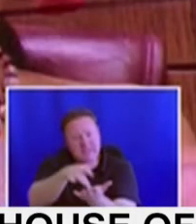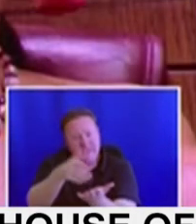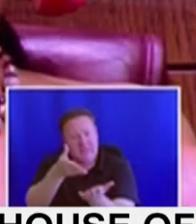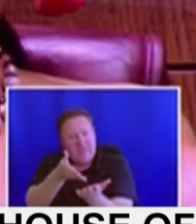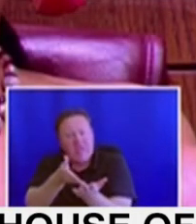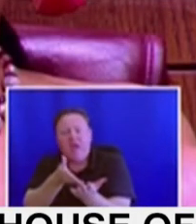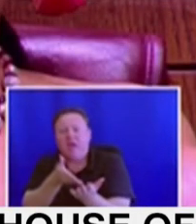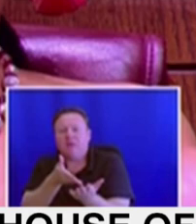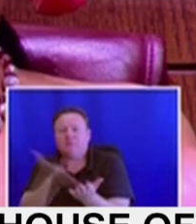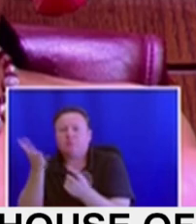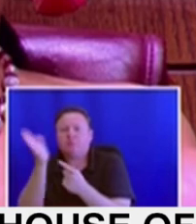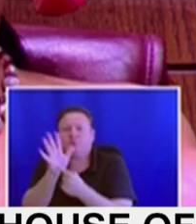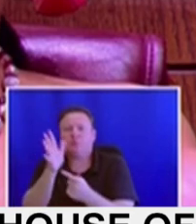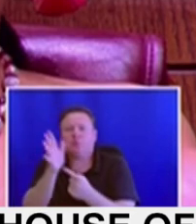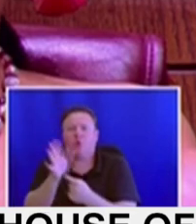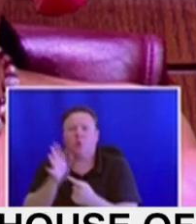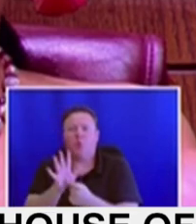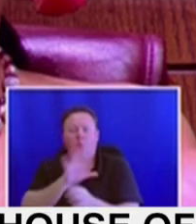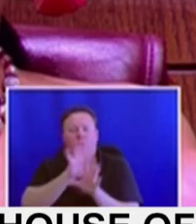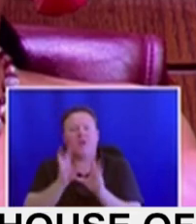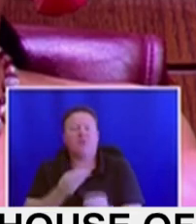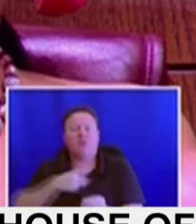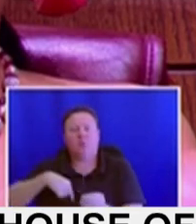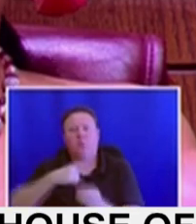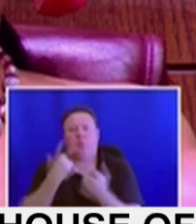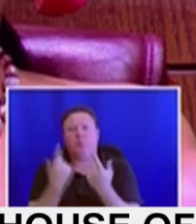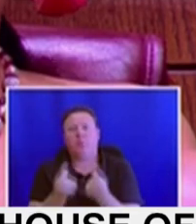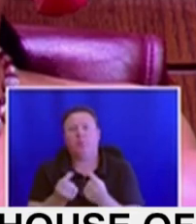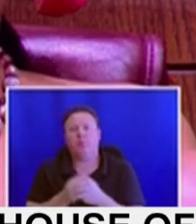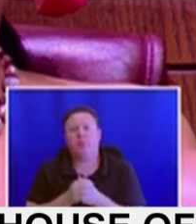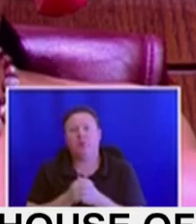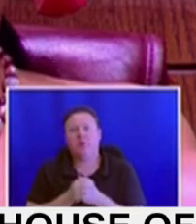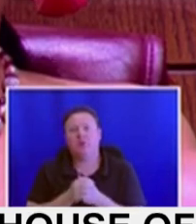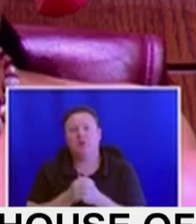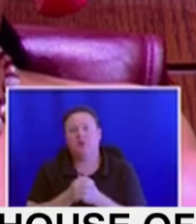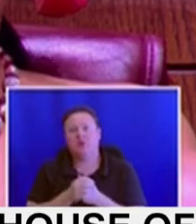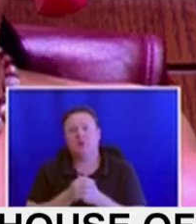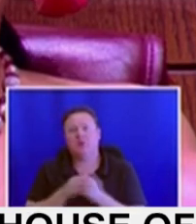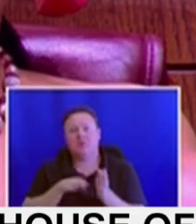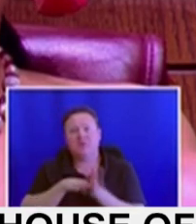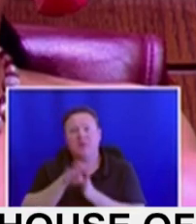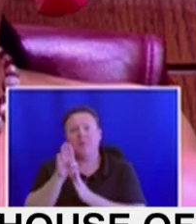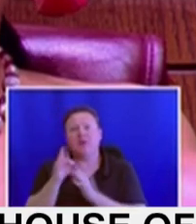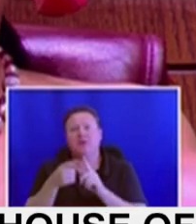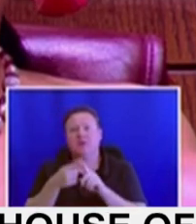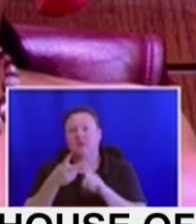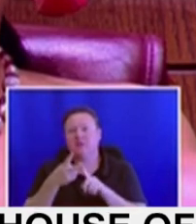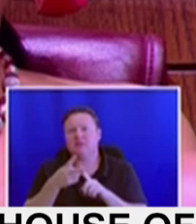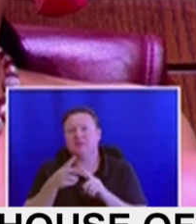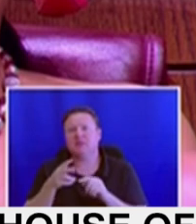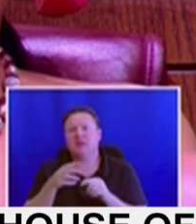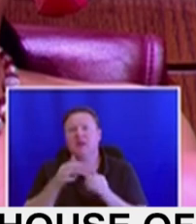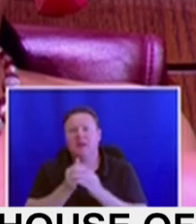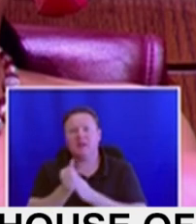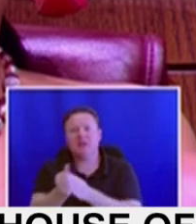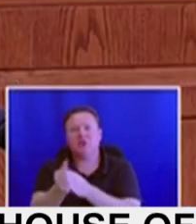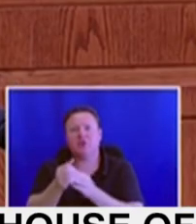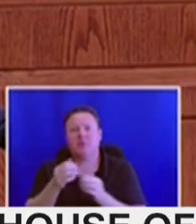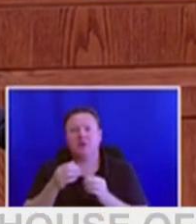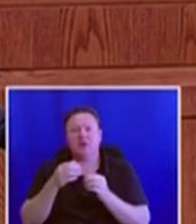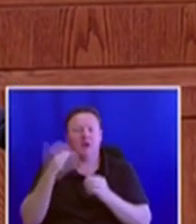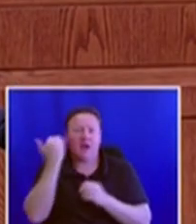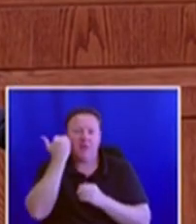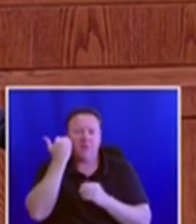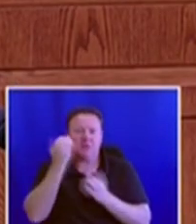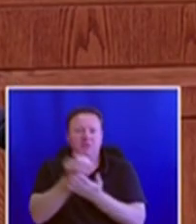of everything that we do: development, leadership, governance, economy,